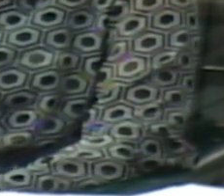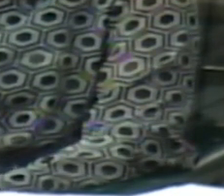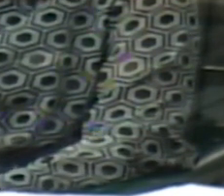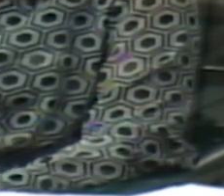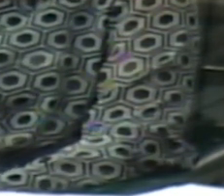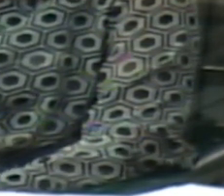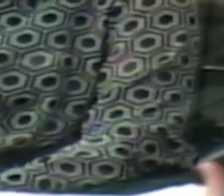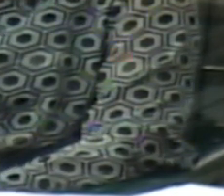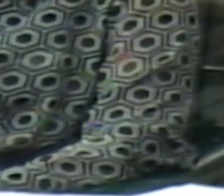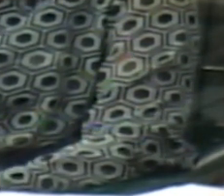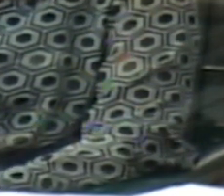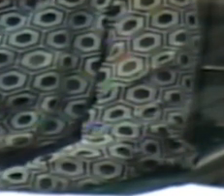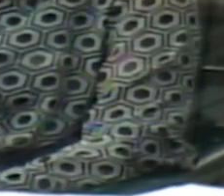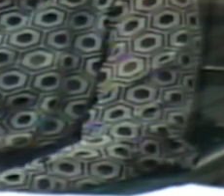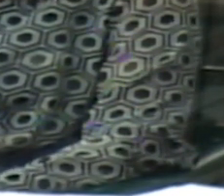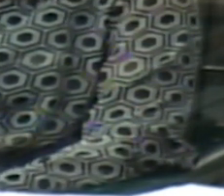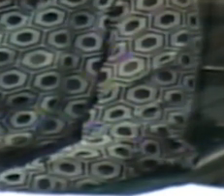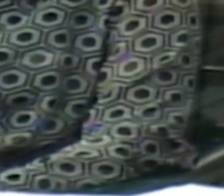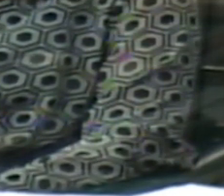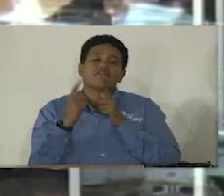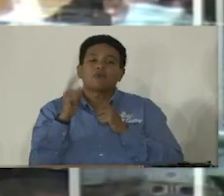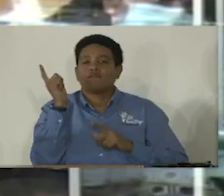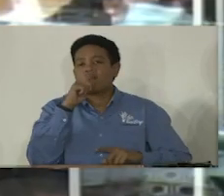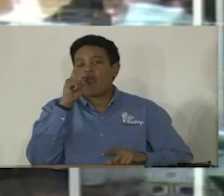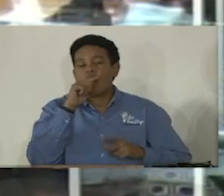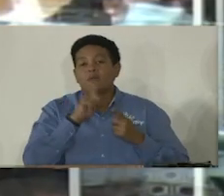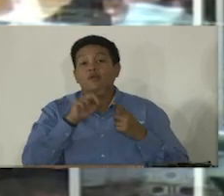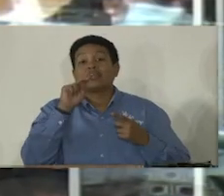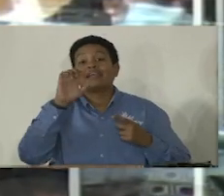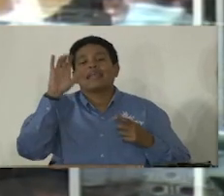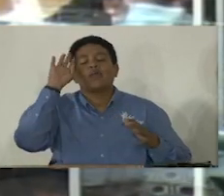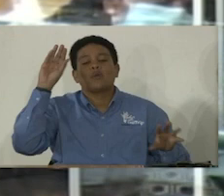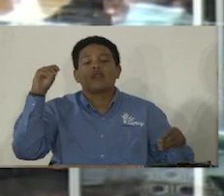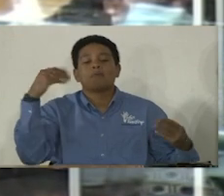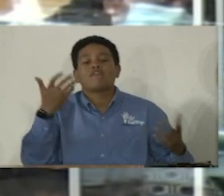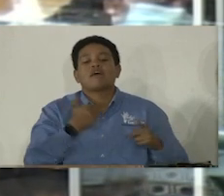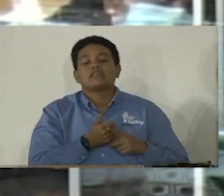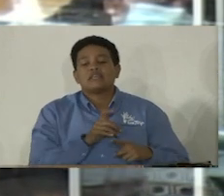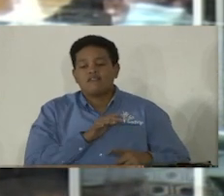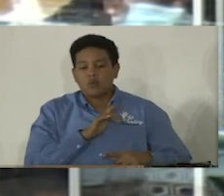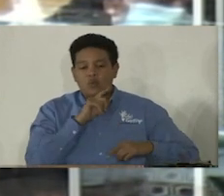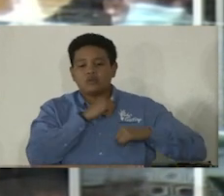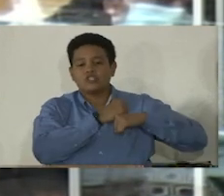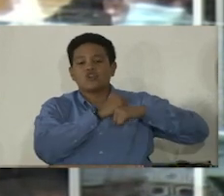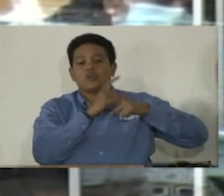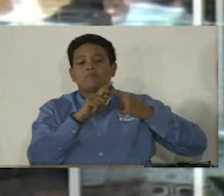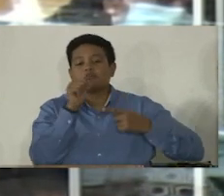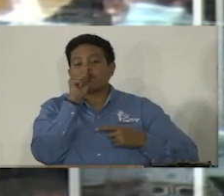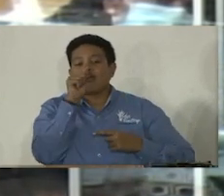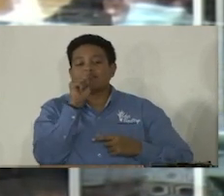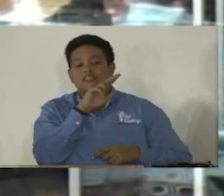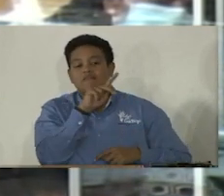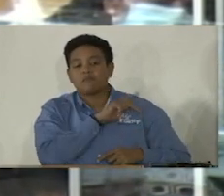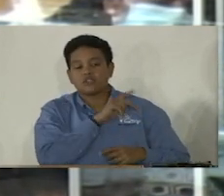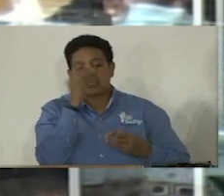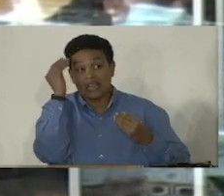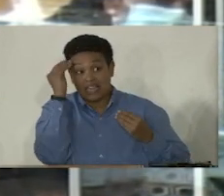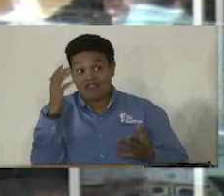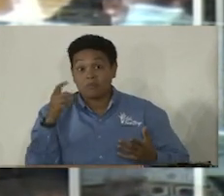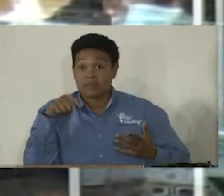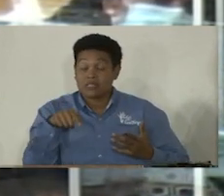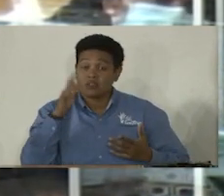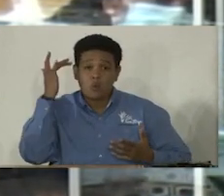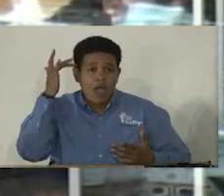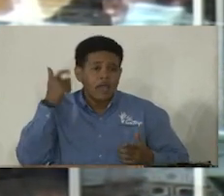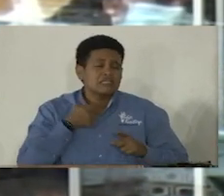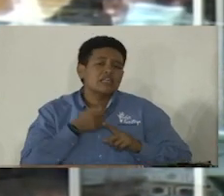to safeguarding data or identity information. NIDS will provide greater security and privacy of personal information. And this is